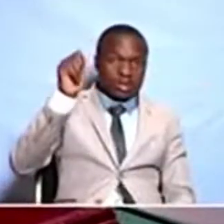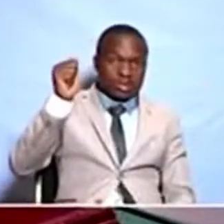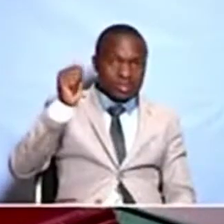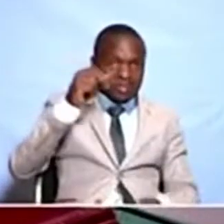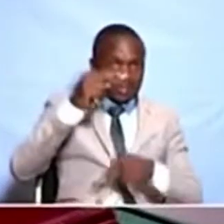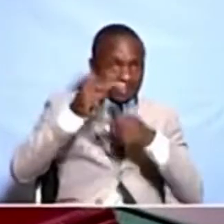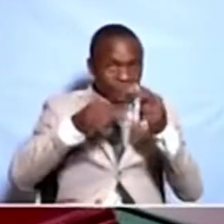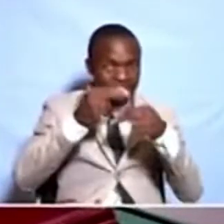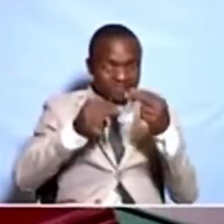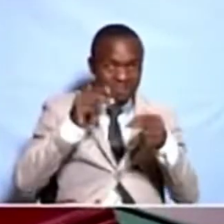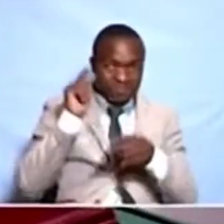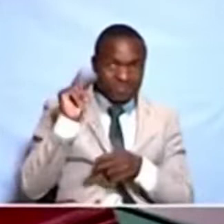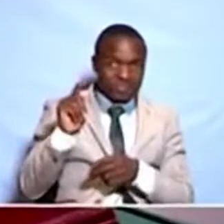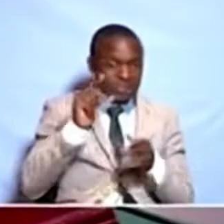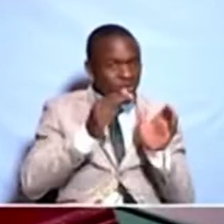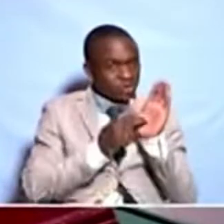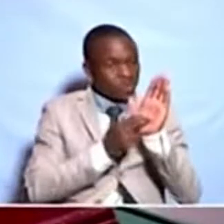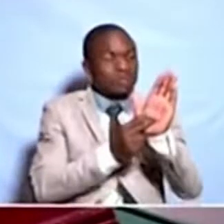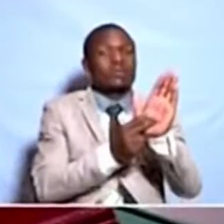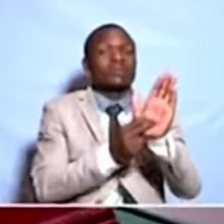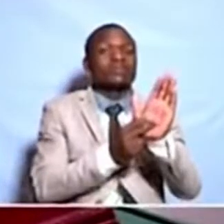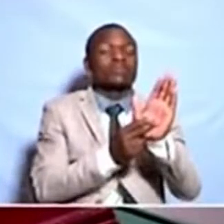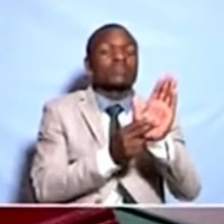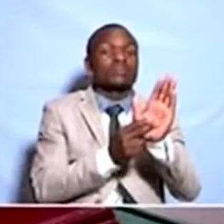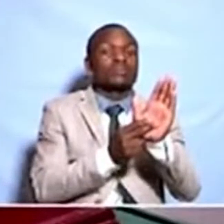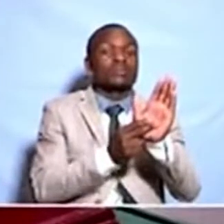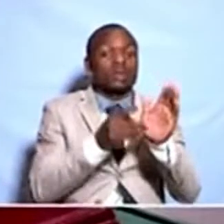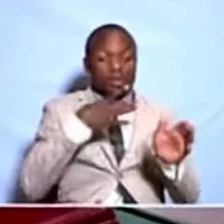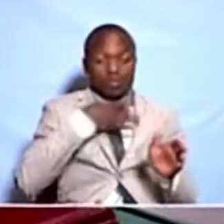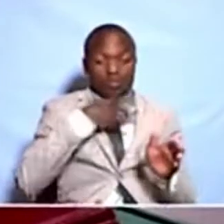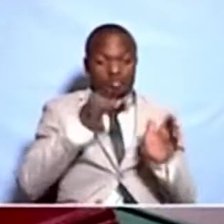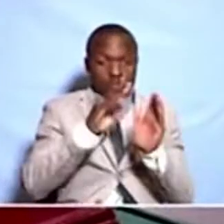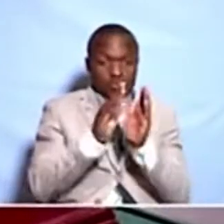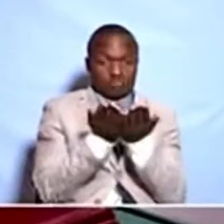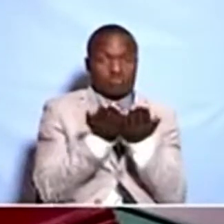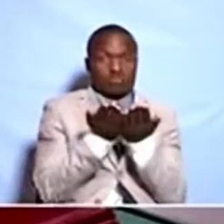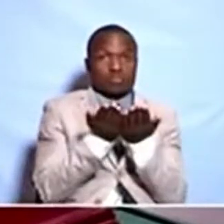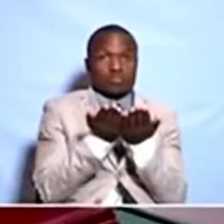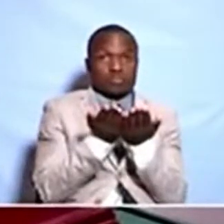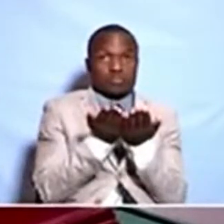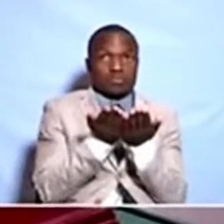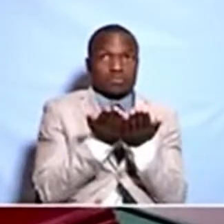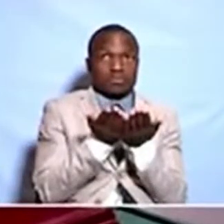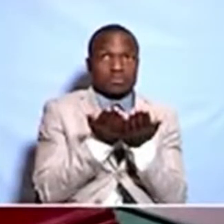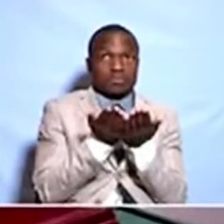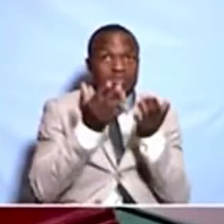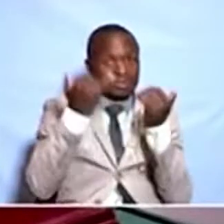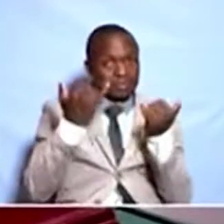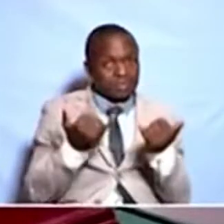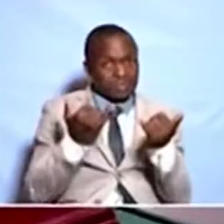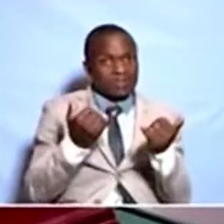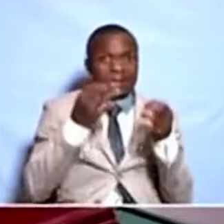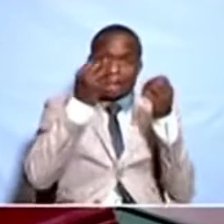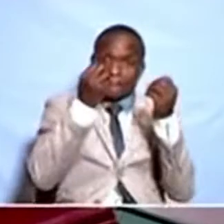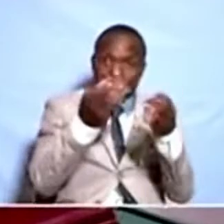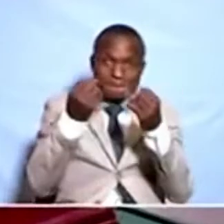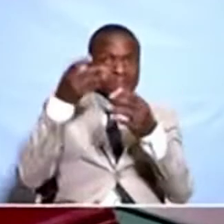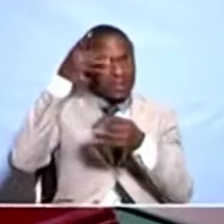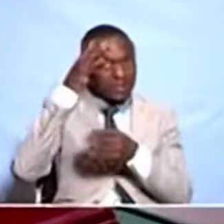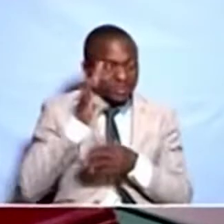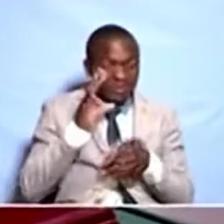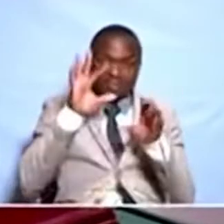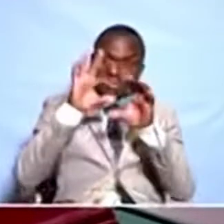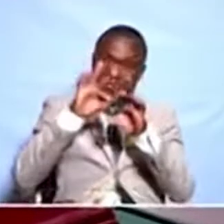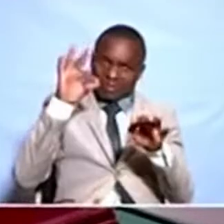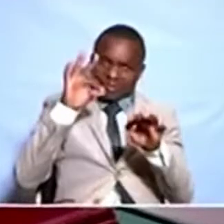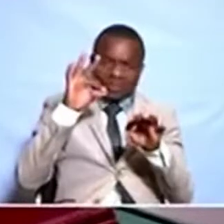they also indicate on the white book that it is now multiple color? Because we find that when you